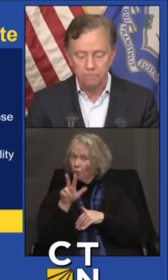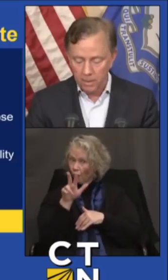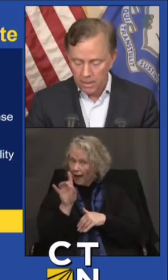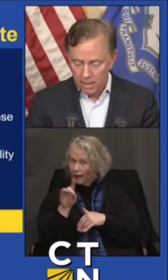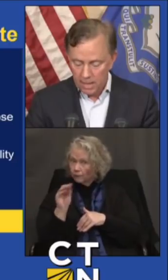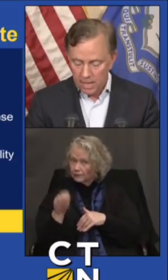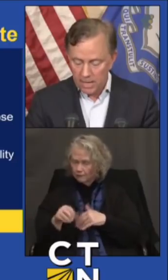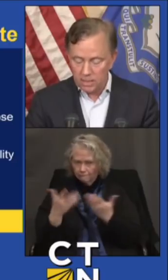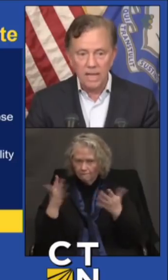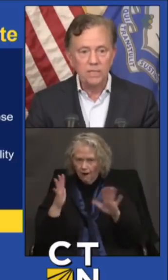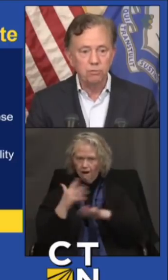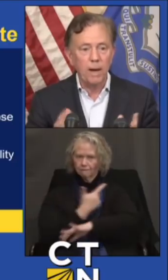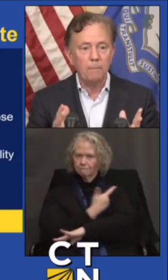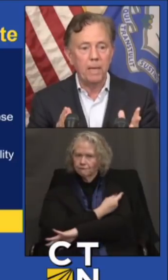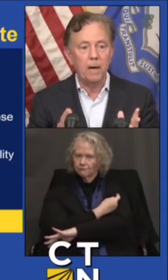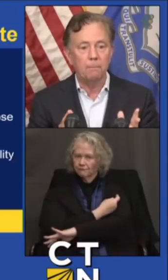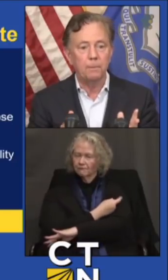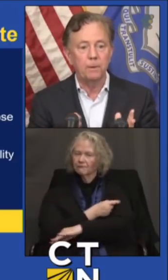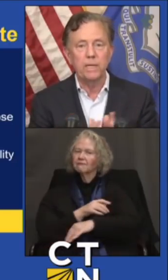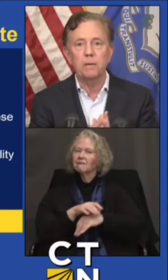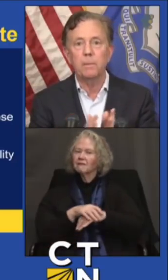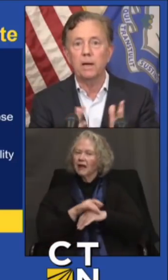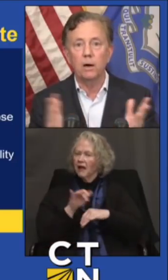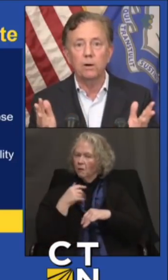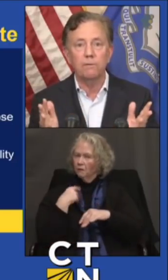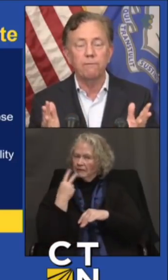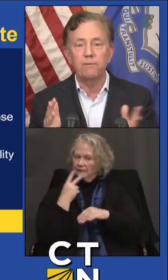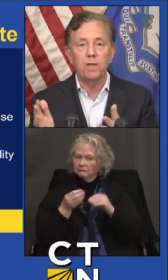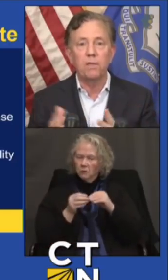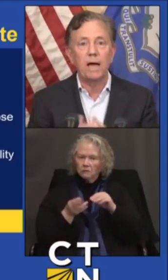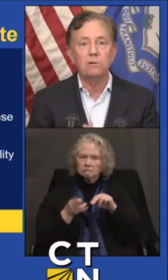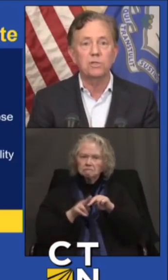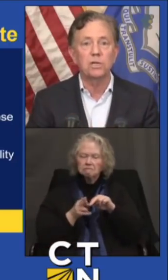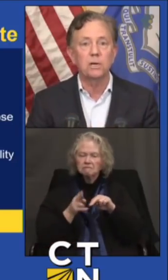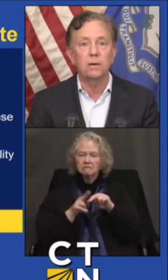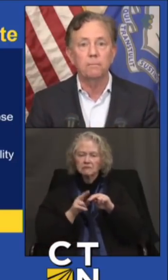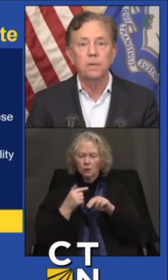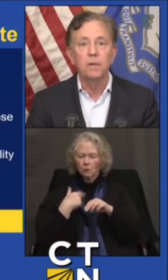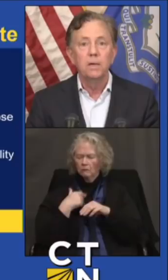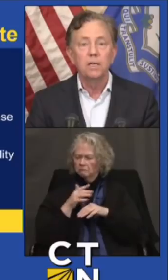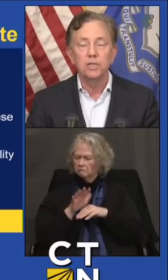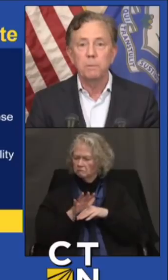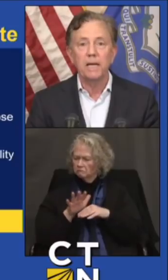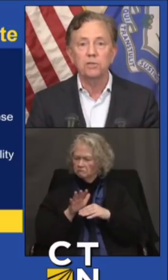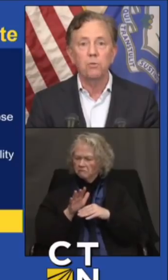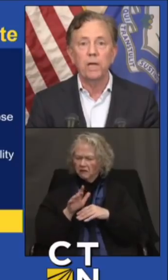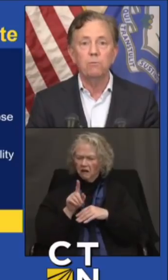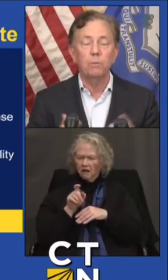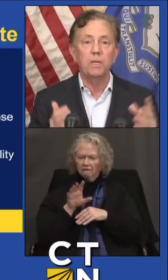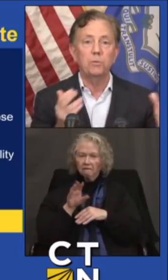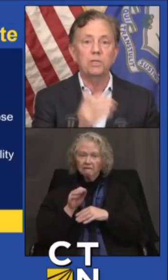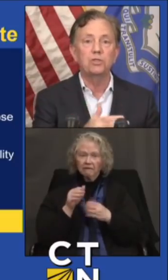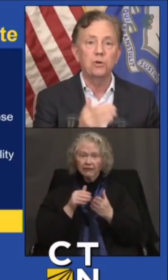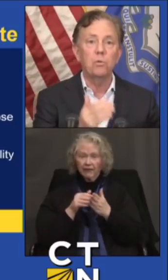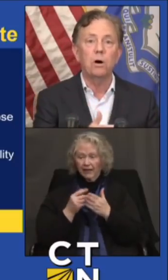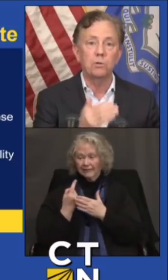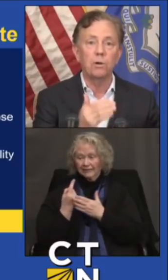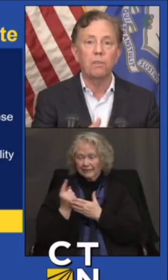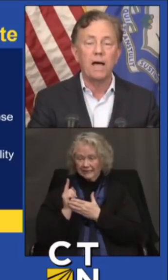38%. And that's ramping up. We did about 150,000 this past week. We'll be